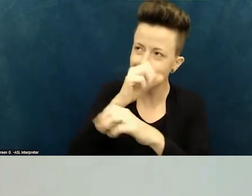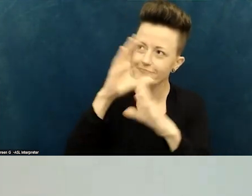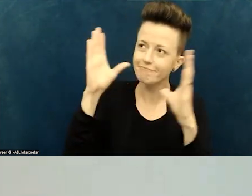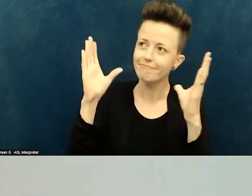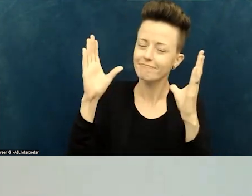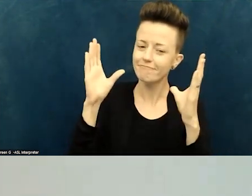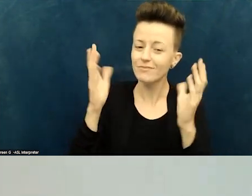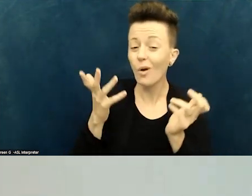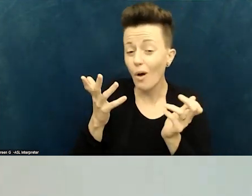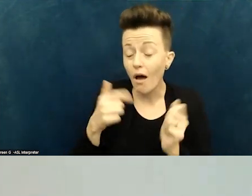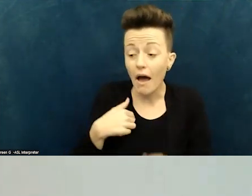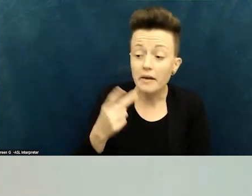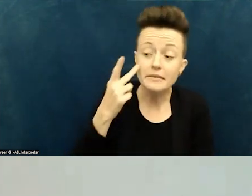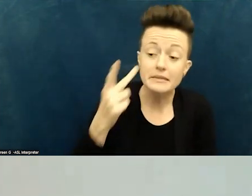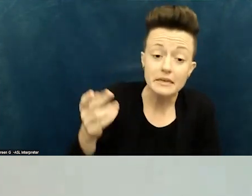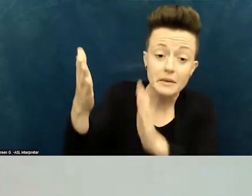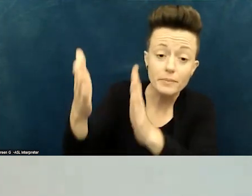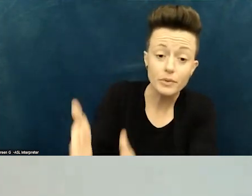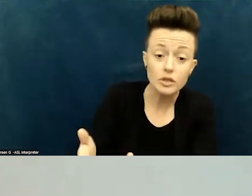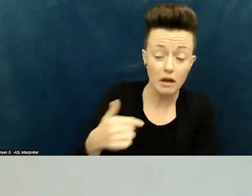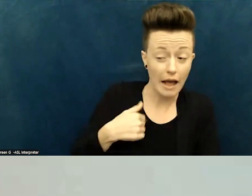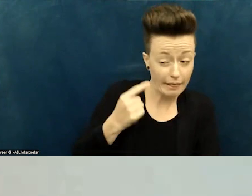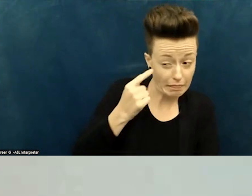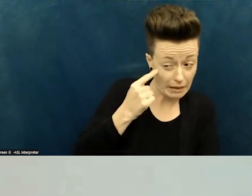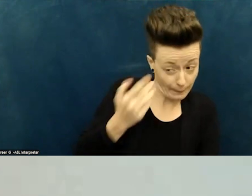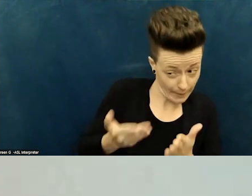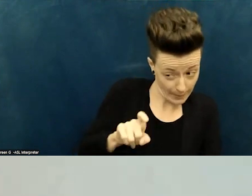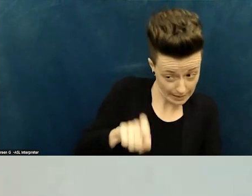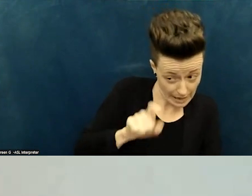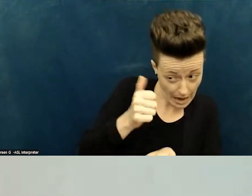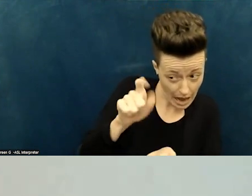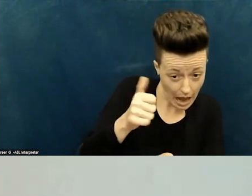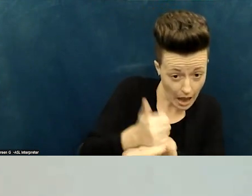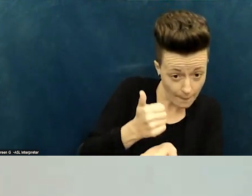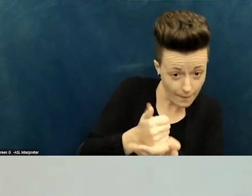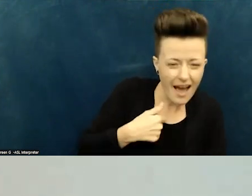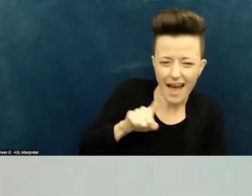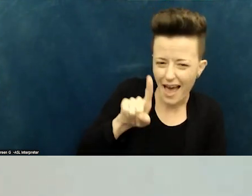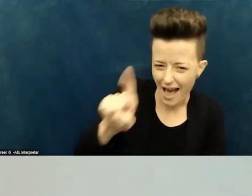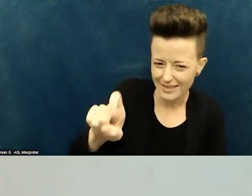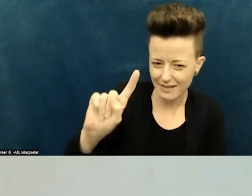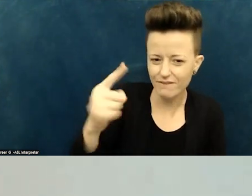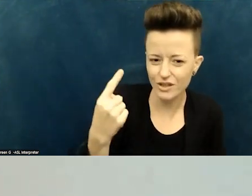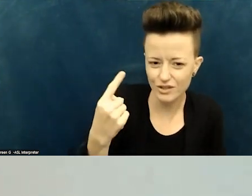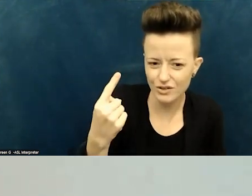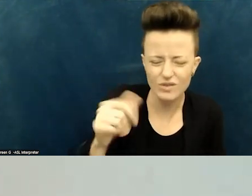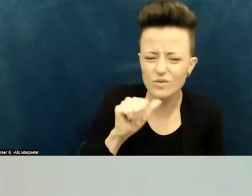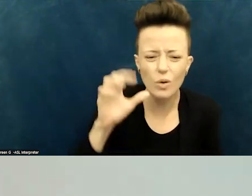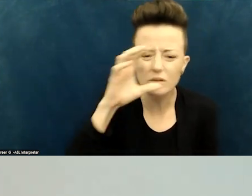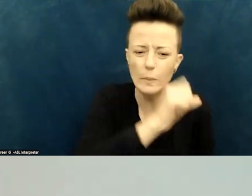I think might need help, I ask them, do you need help? Or is there a way I can help? Rather